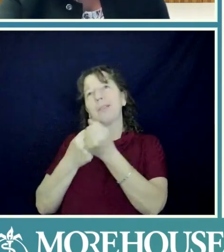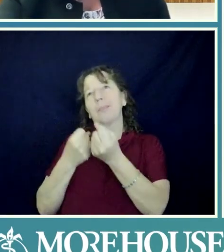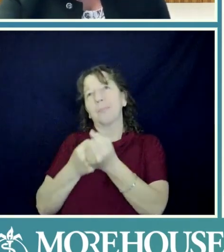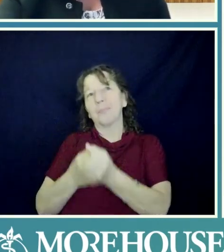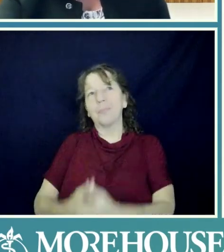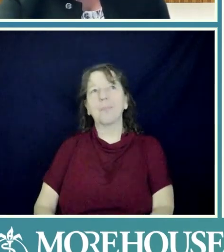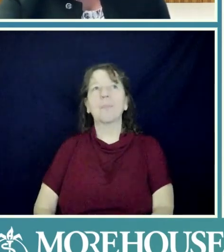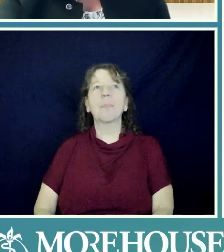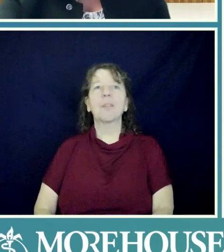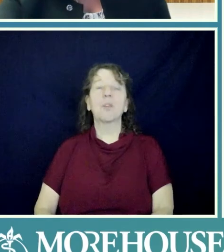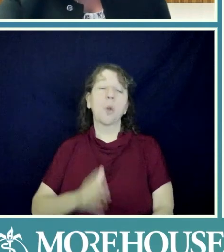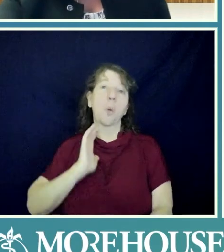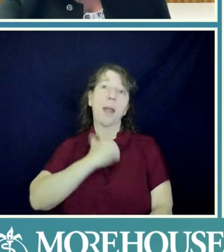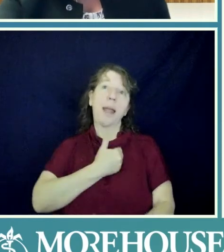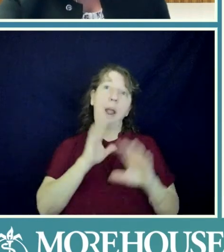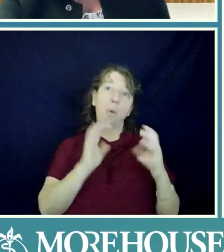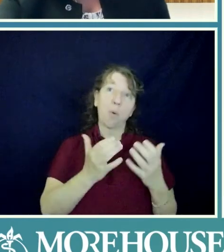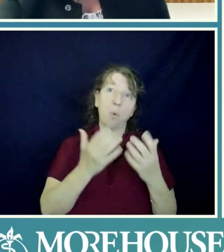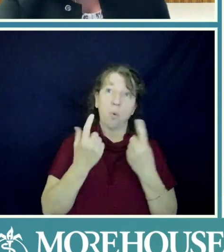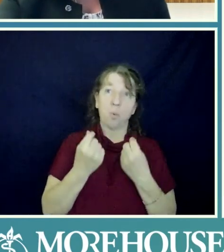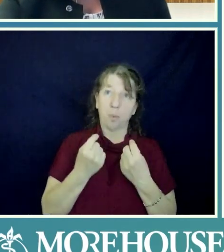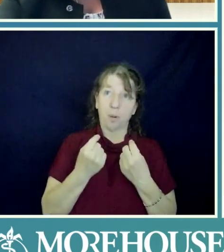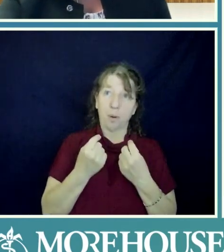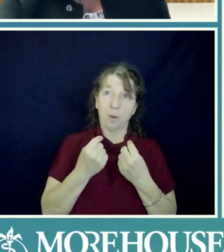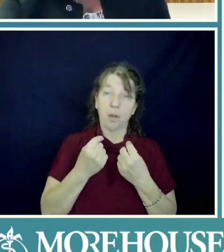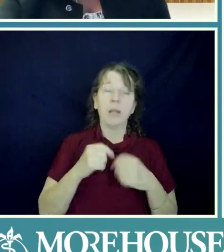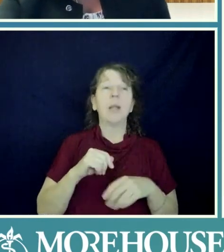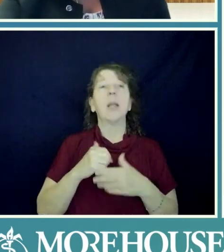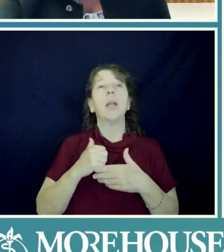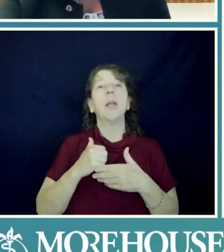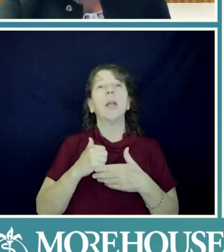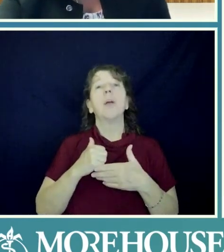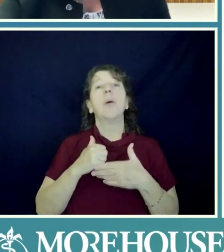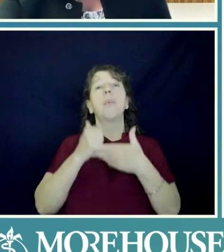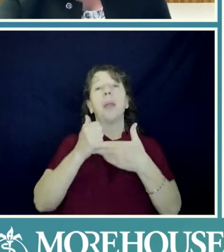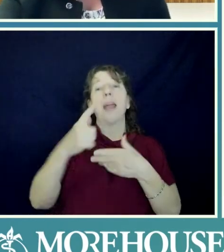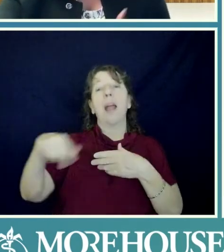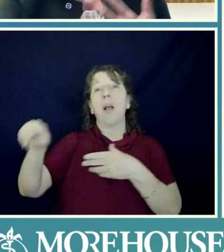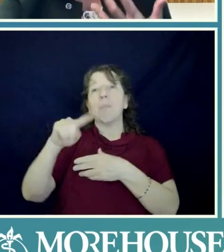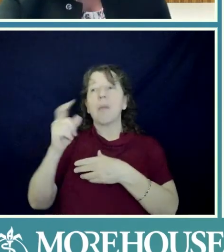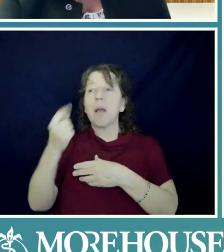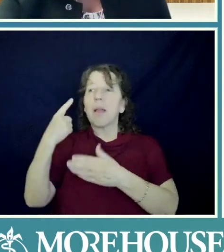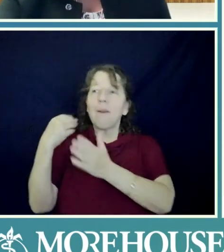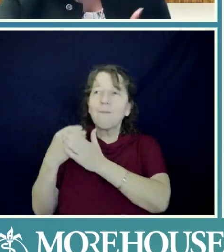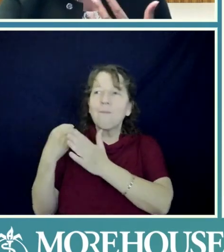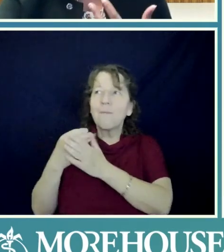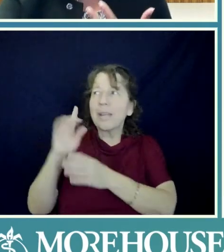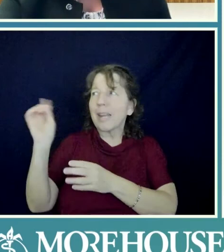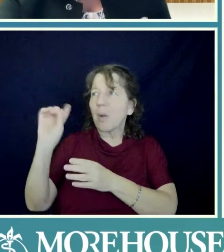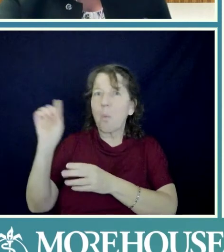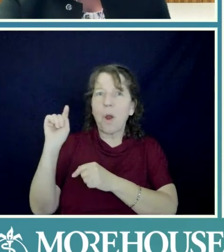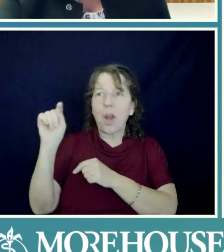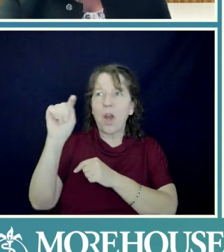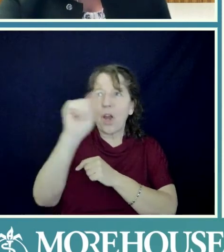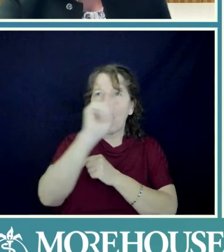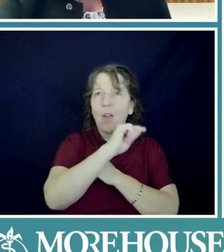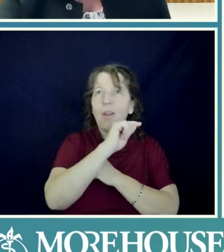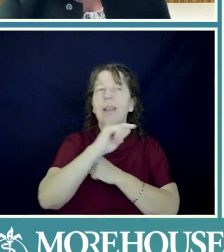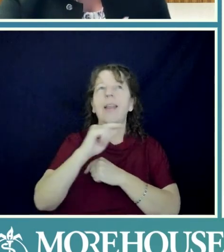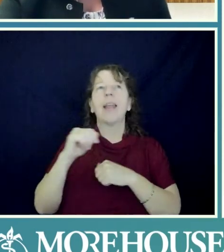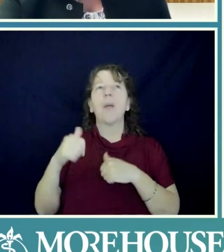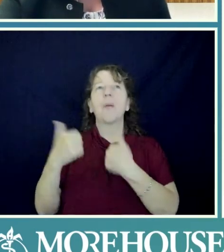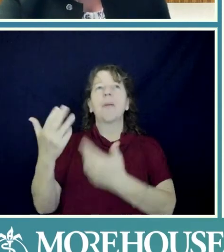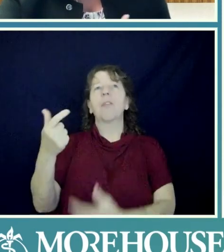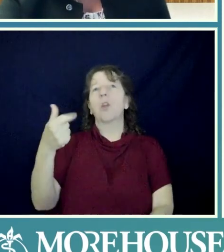course is assisting investigators in identifying funding opportunity through providing Grant Forward. Grant